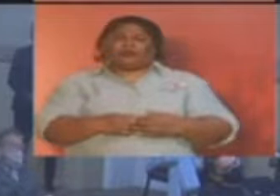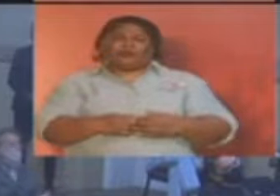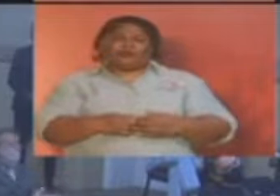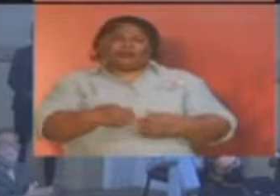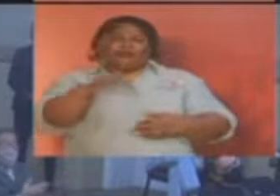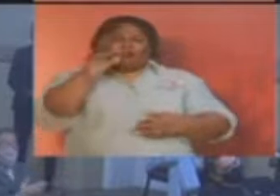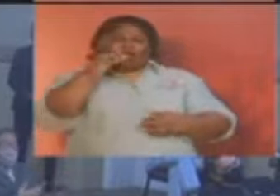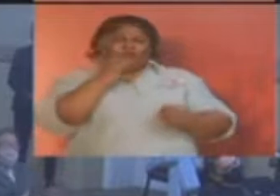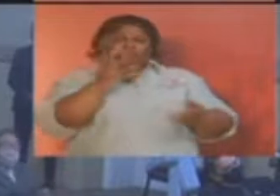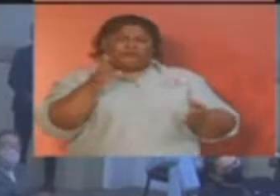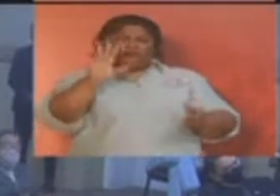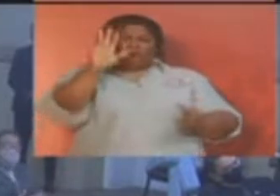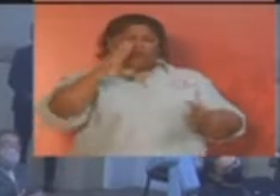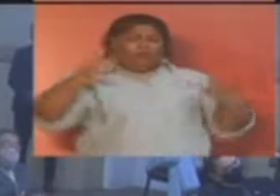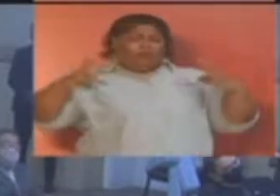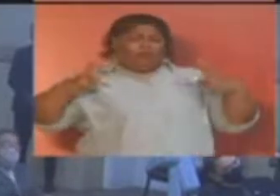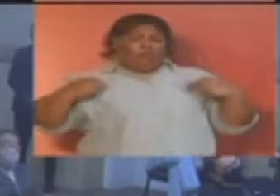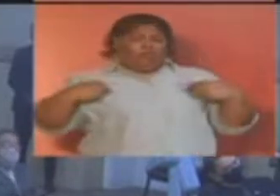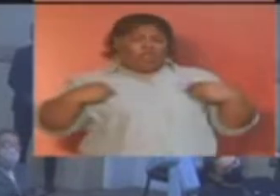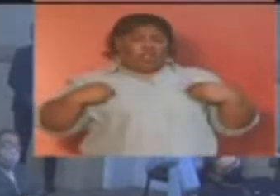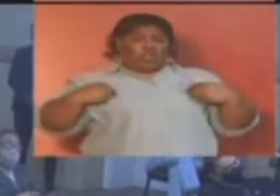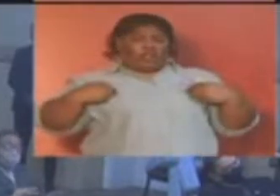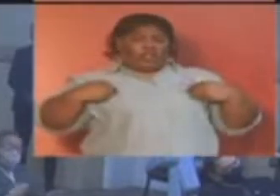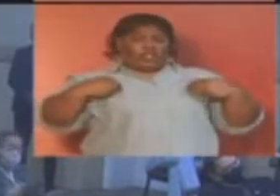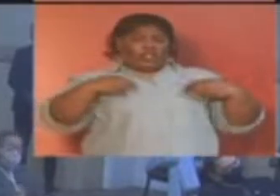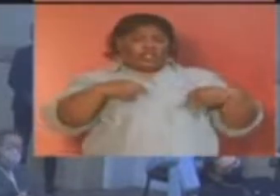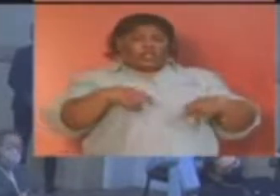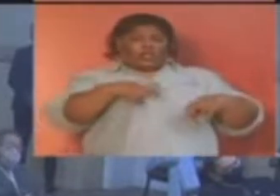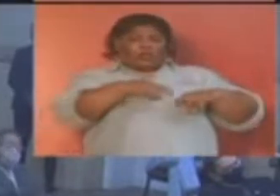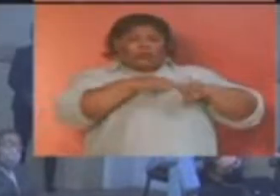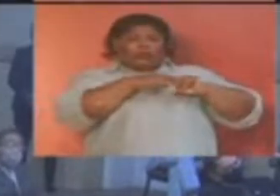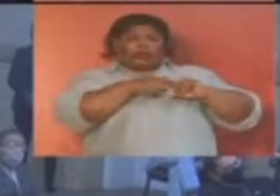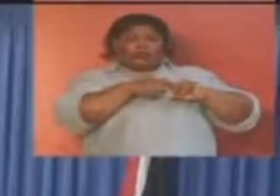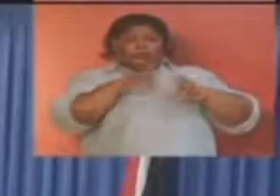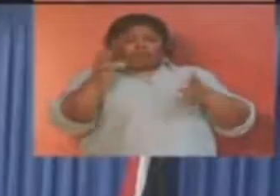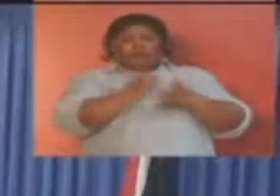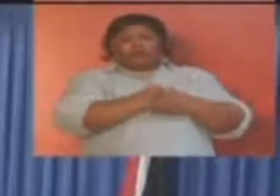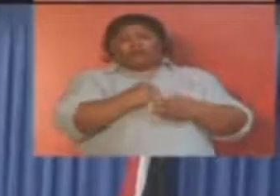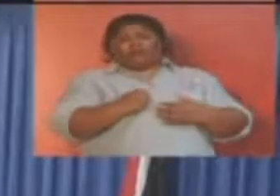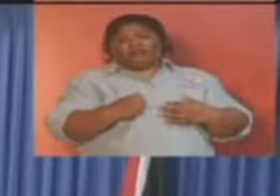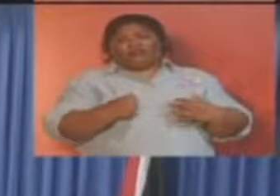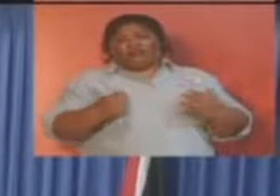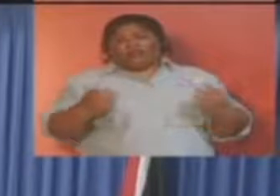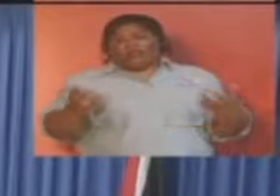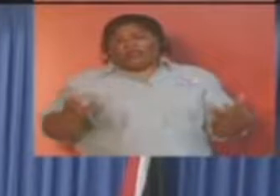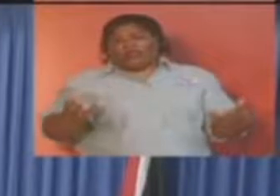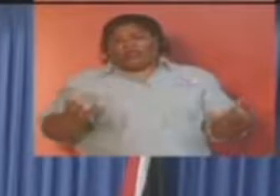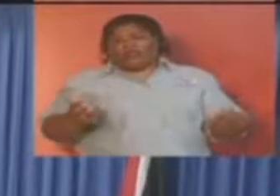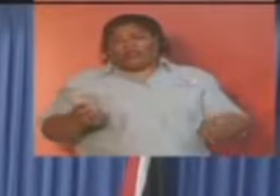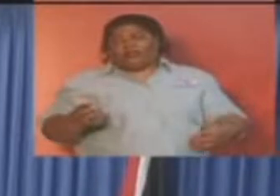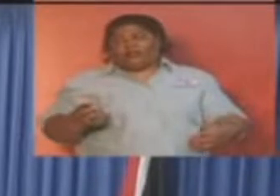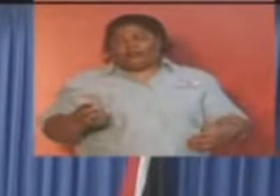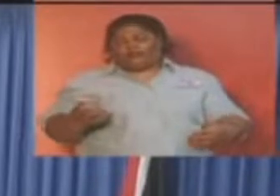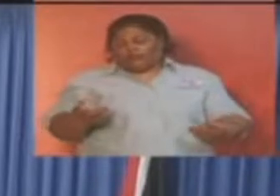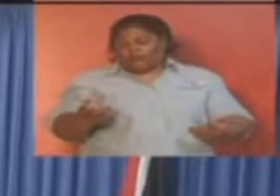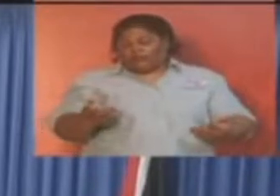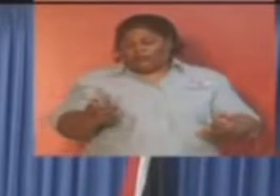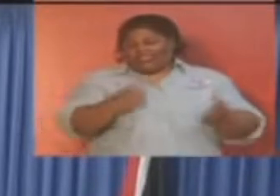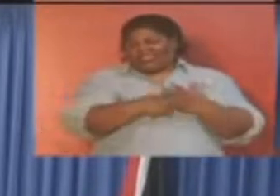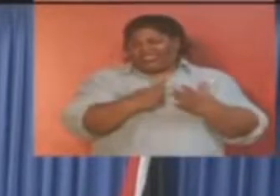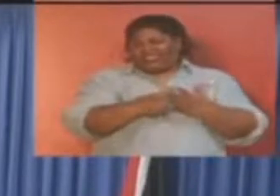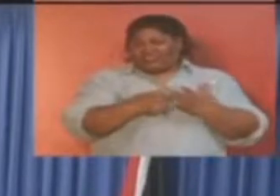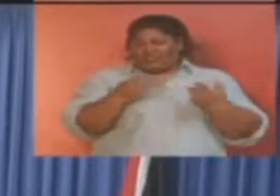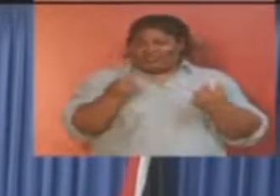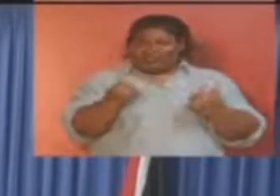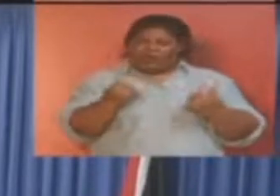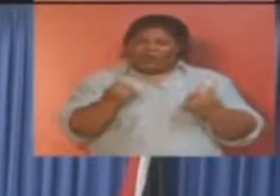was being taken up by this and so on. What is the government saying? I couldn't speak to that now because I don't know the details of those circumstances. What I would